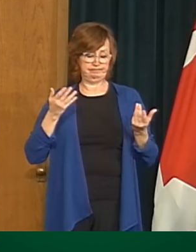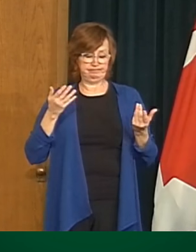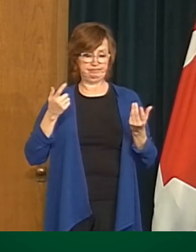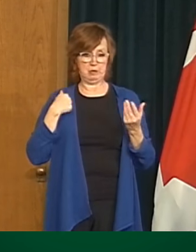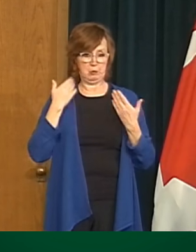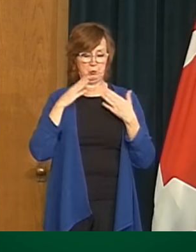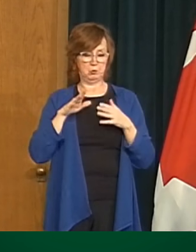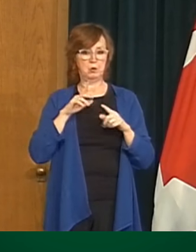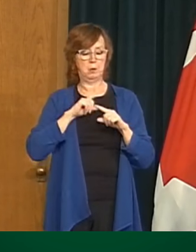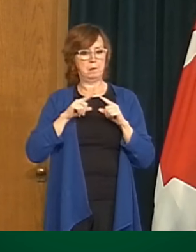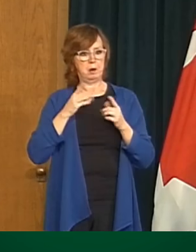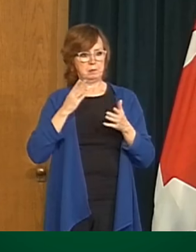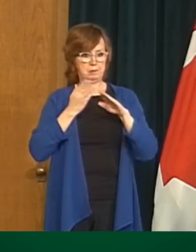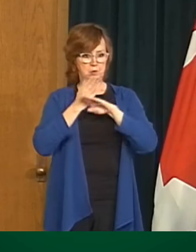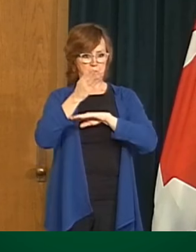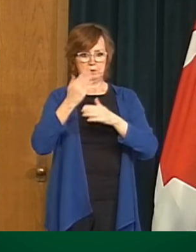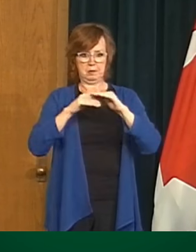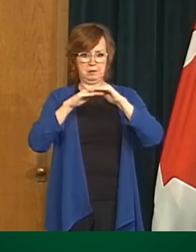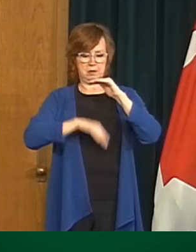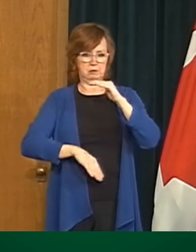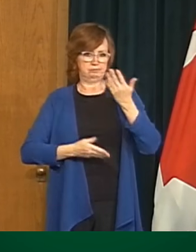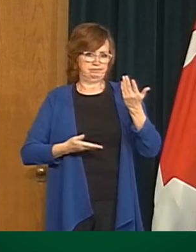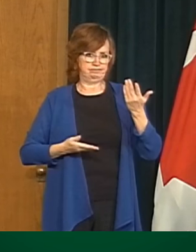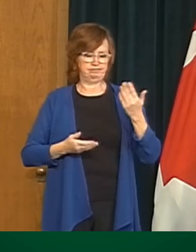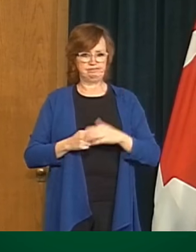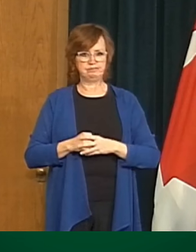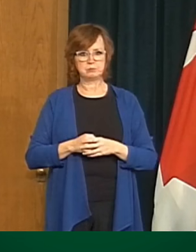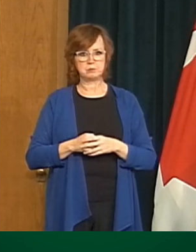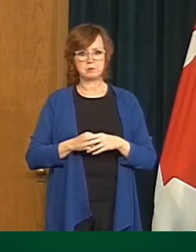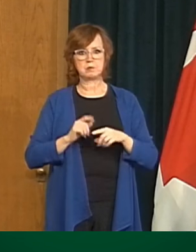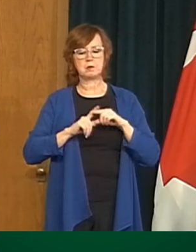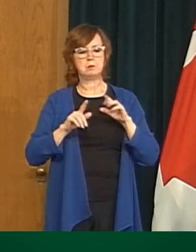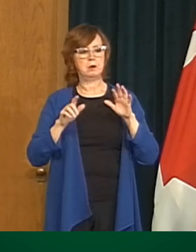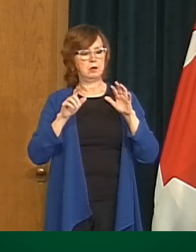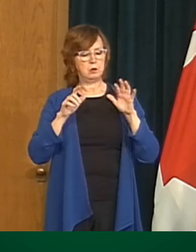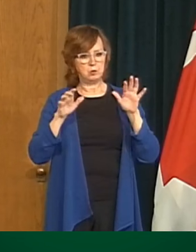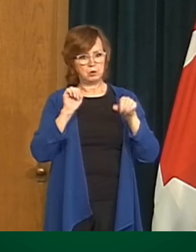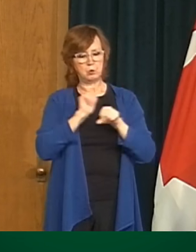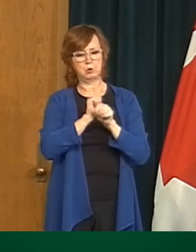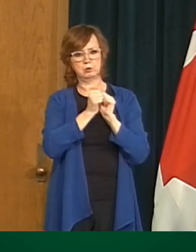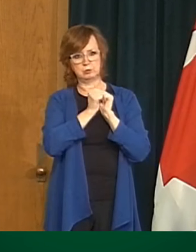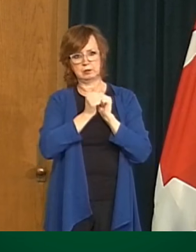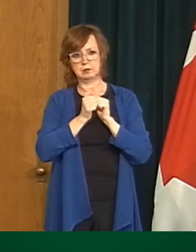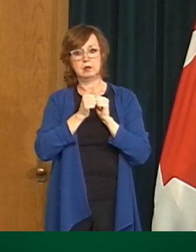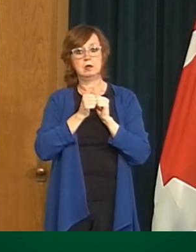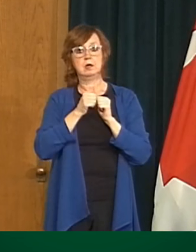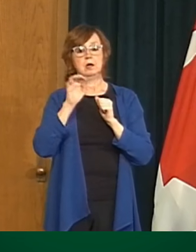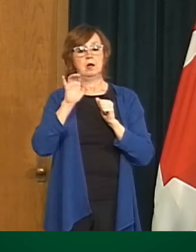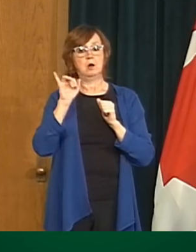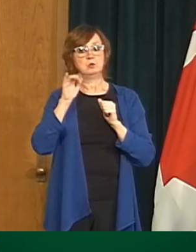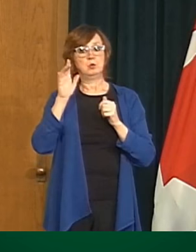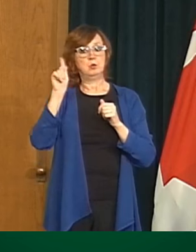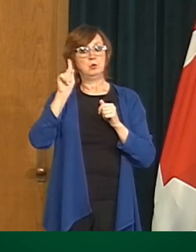work with our local leadership and our federal government, who I might add has also provided